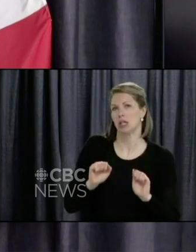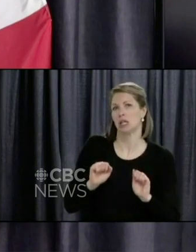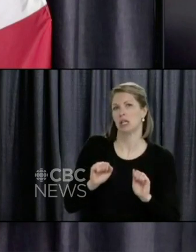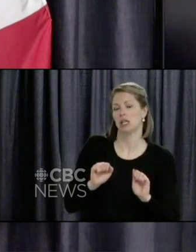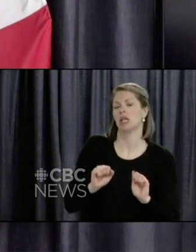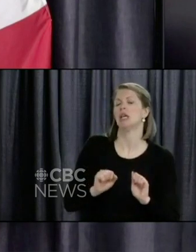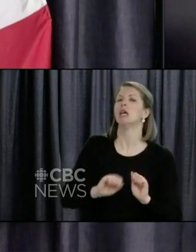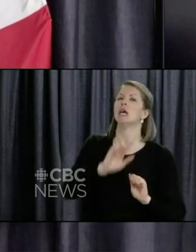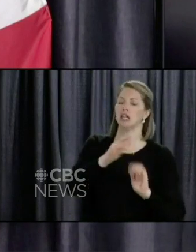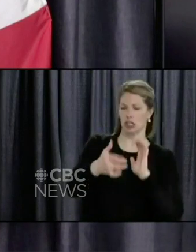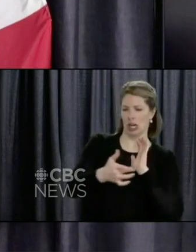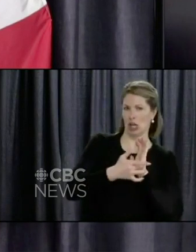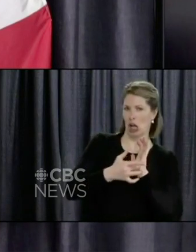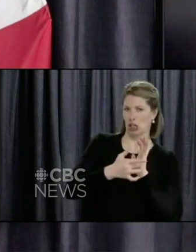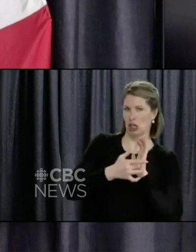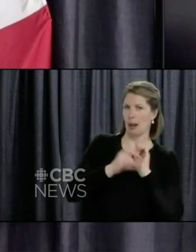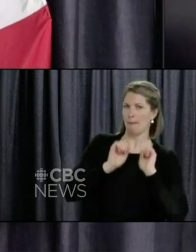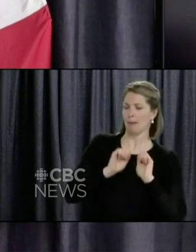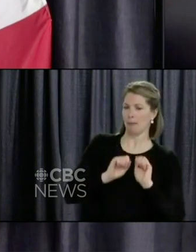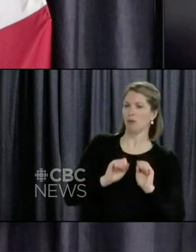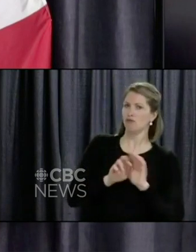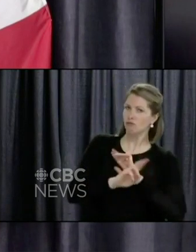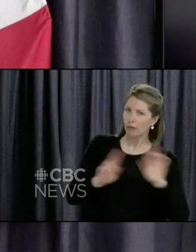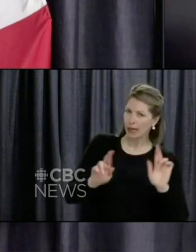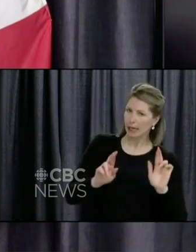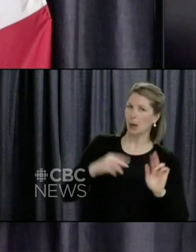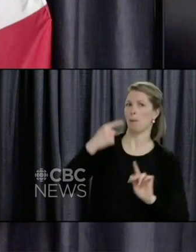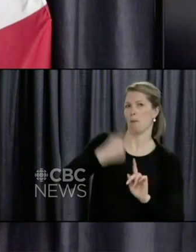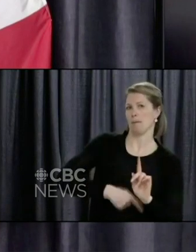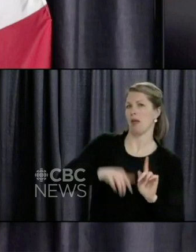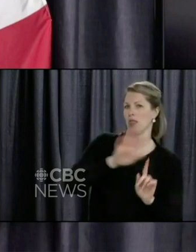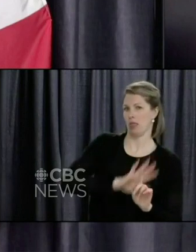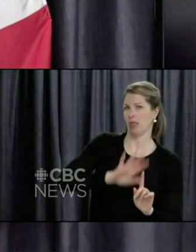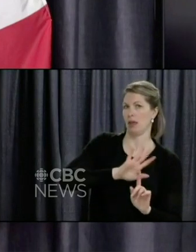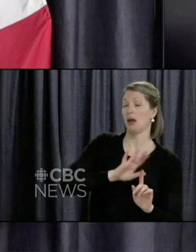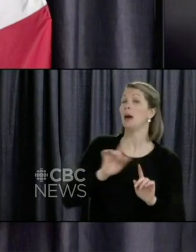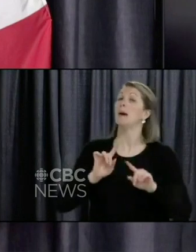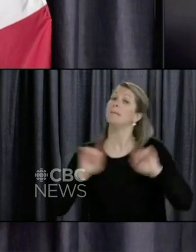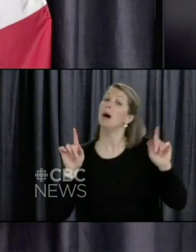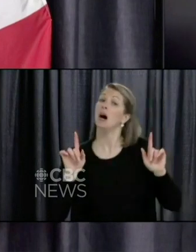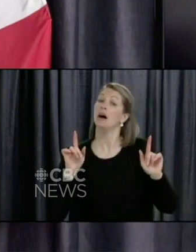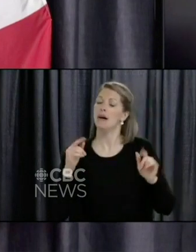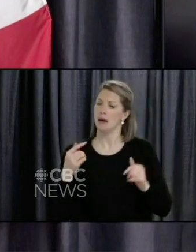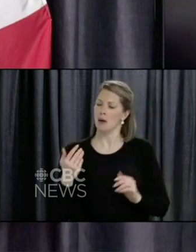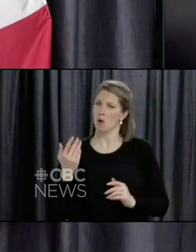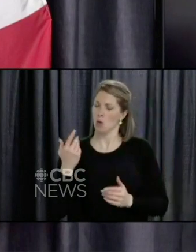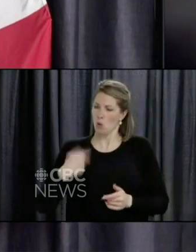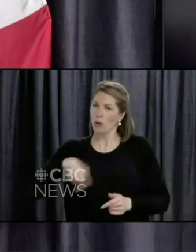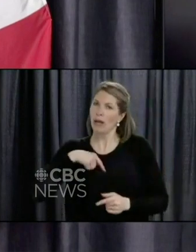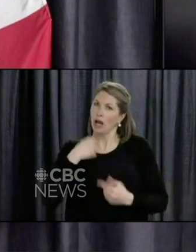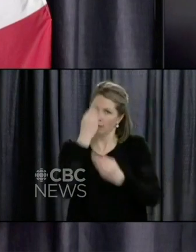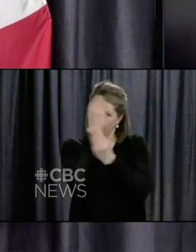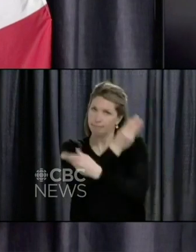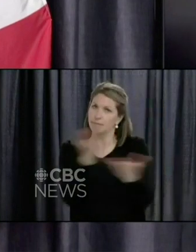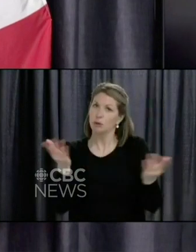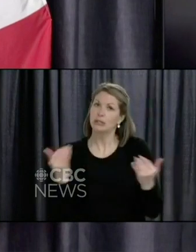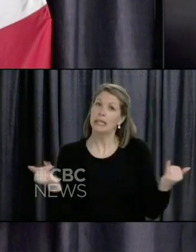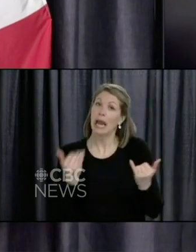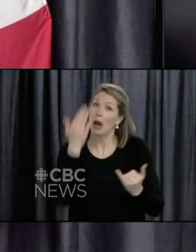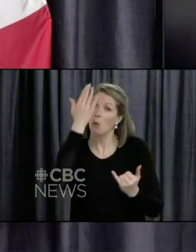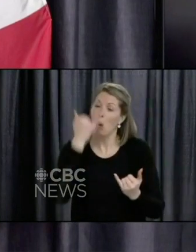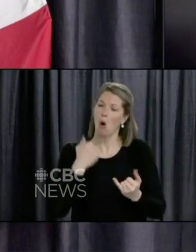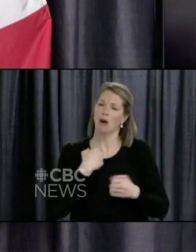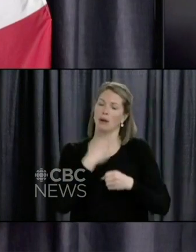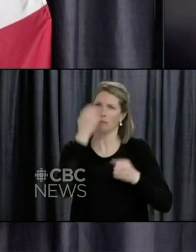years we have to manage with this virus being here. We need really smart solutions. We know that Newfoundlanders are creative. If we